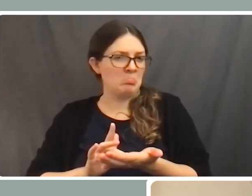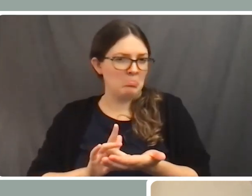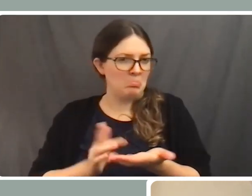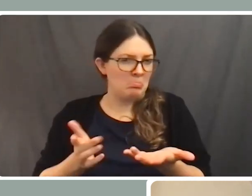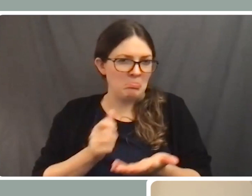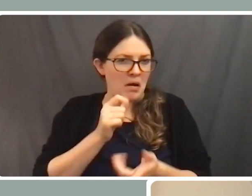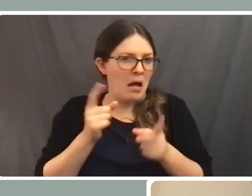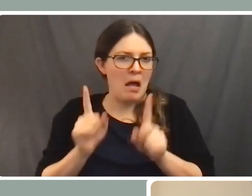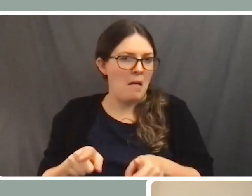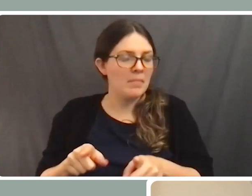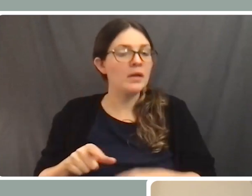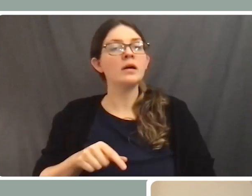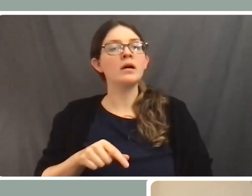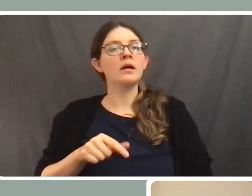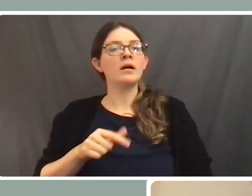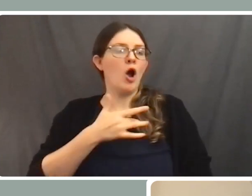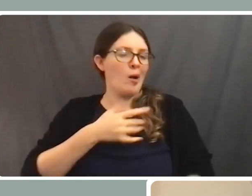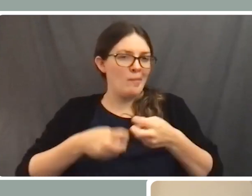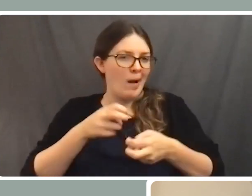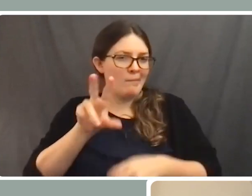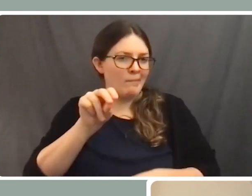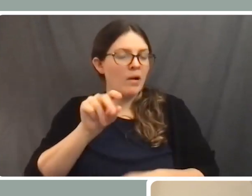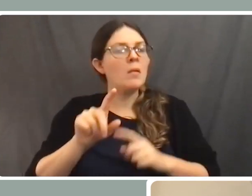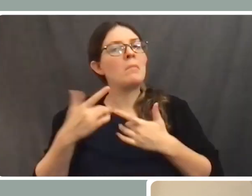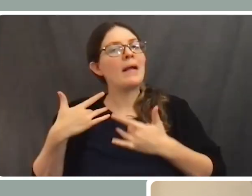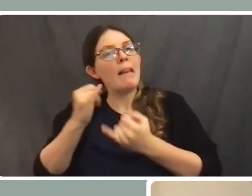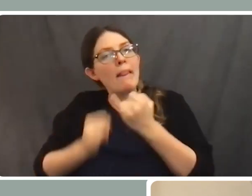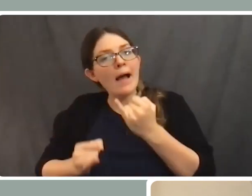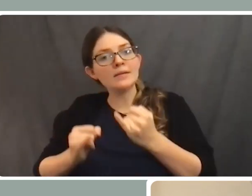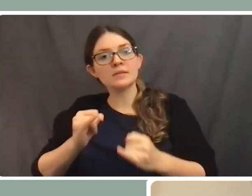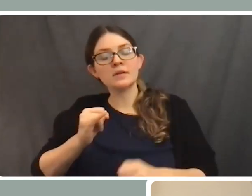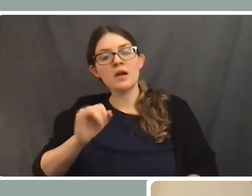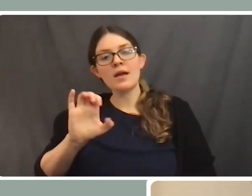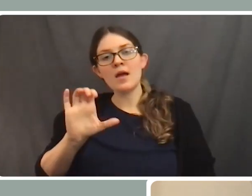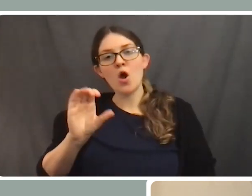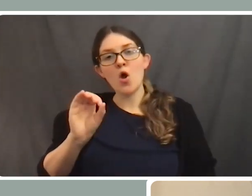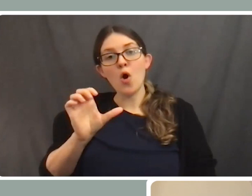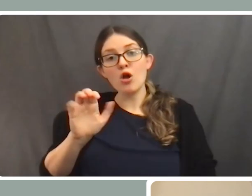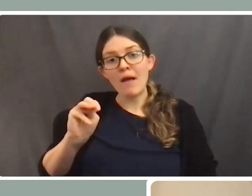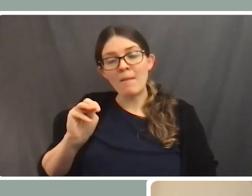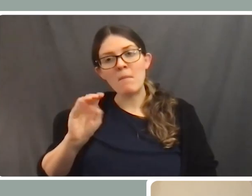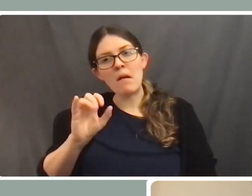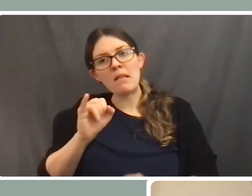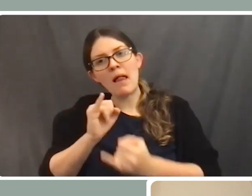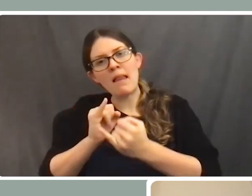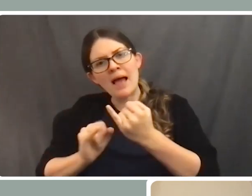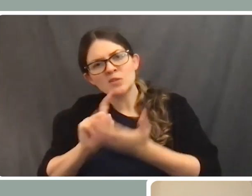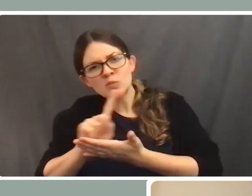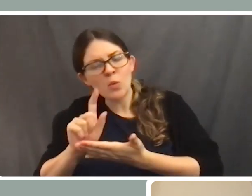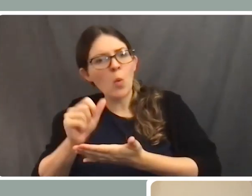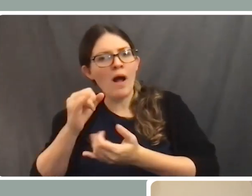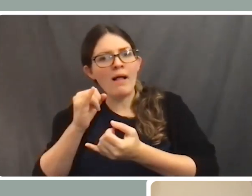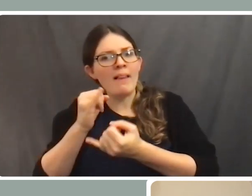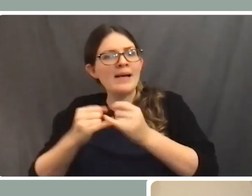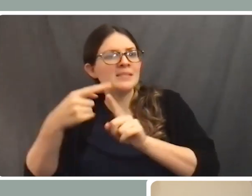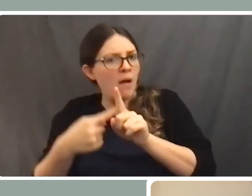generally, do the final echocardiogram within the final few weeks, or maybe even the final 2 months or so of the Herceptin